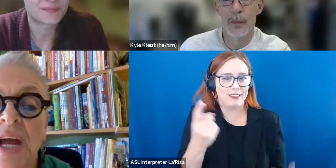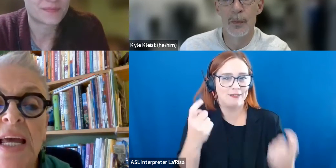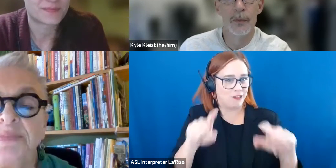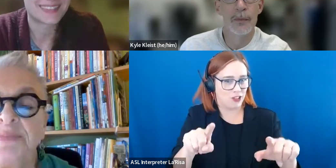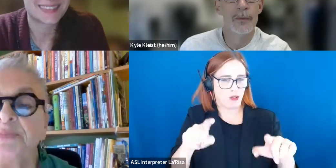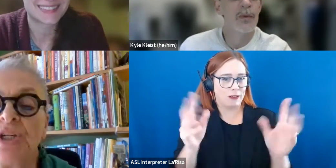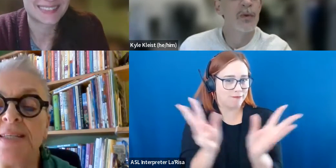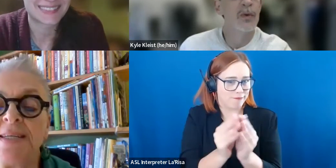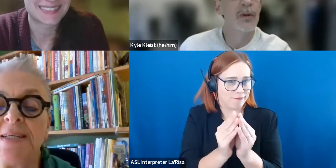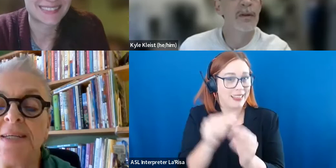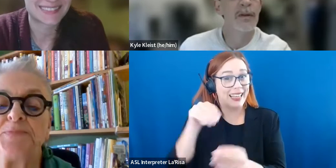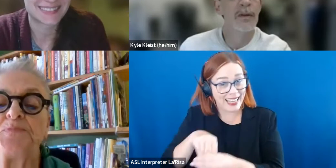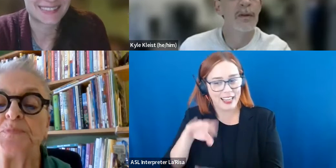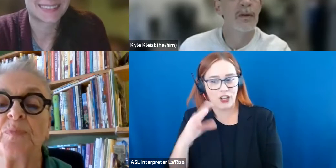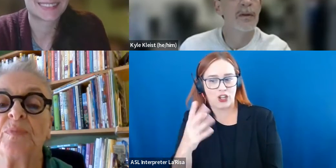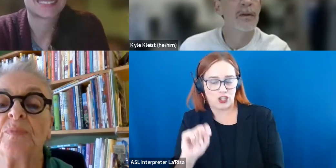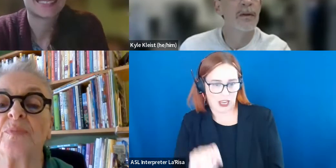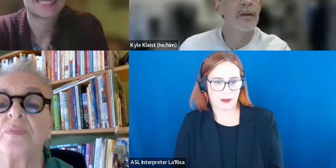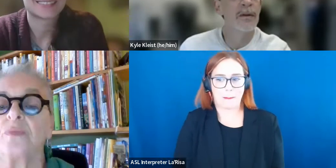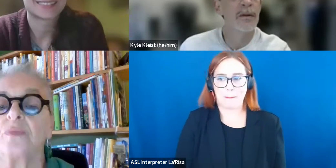Thank you, Shaylin. Appreciate it.